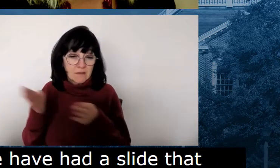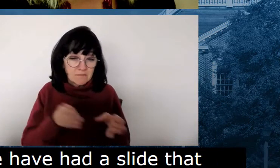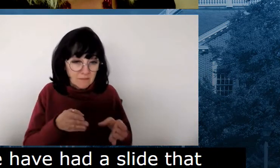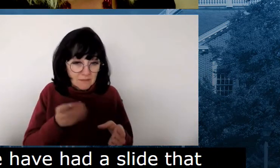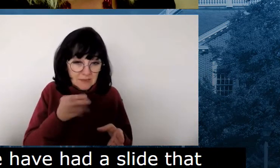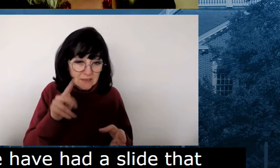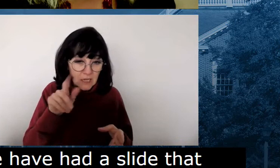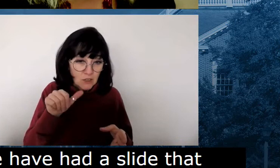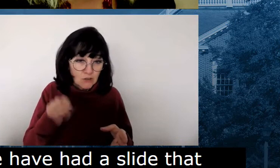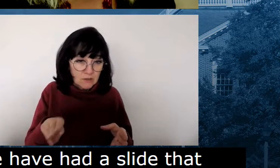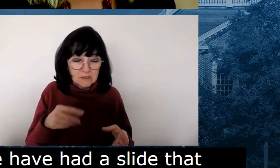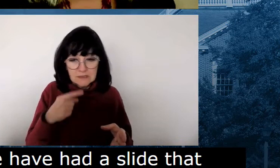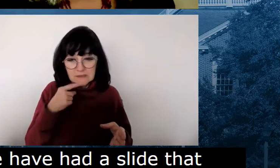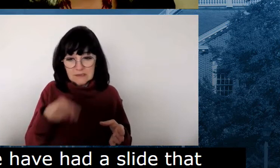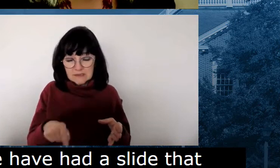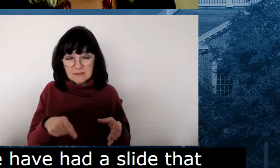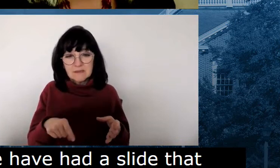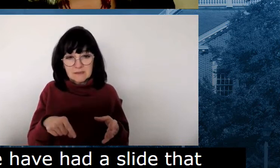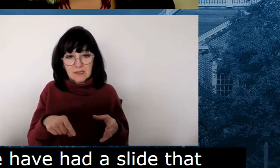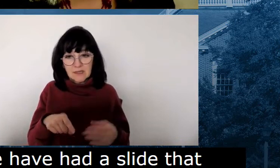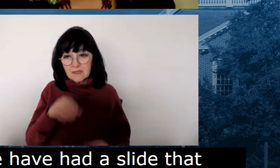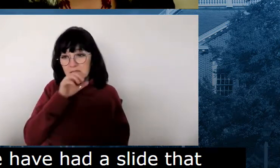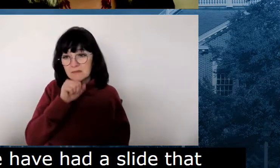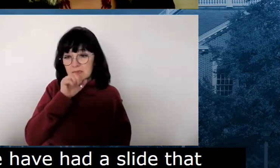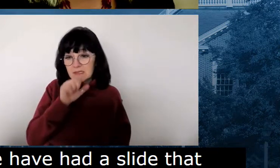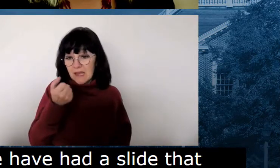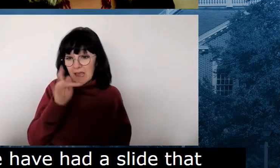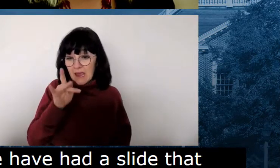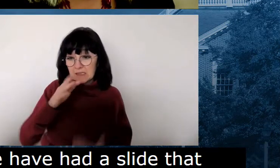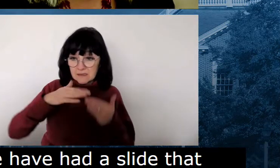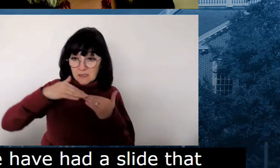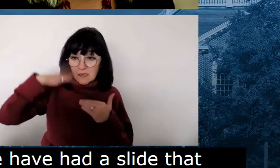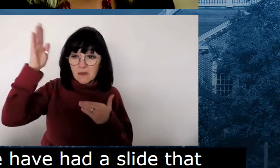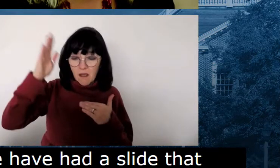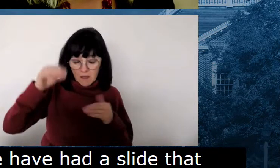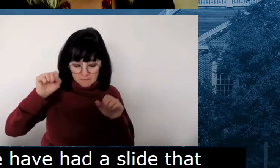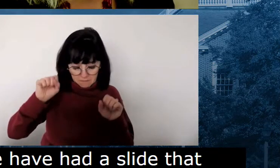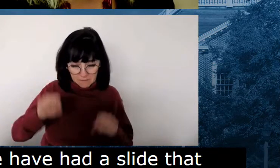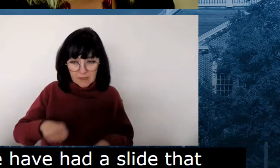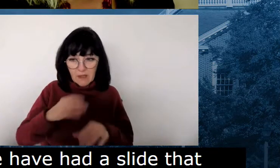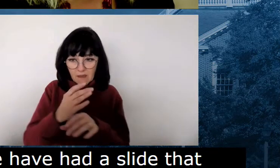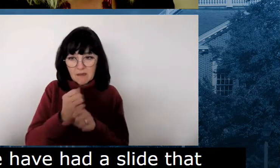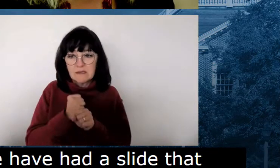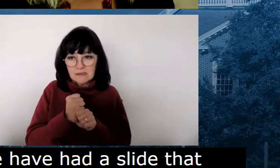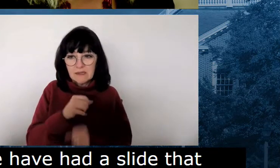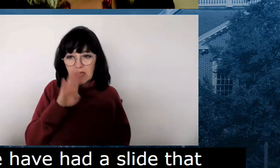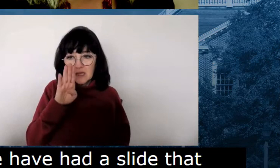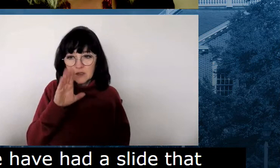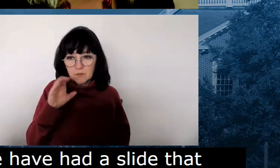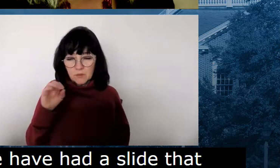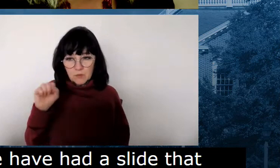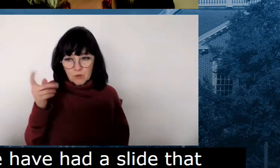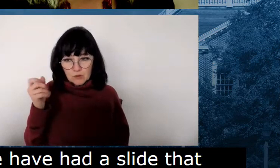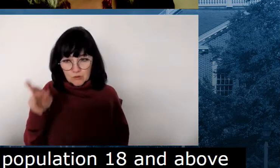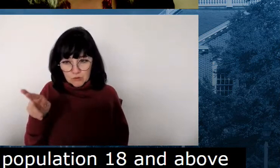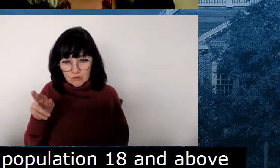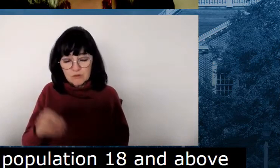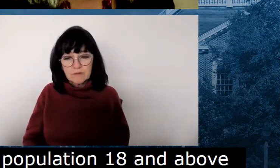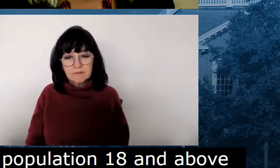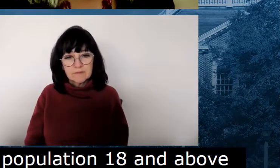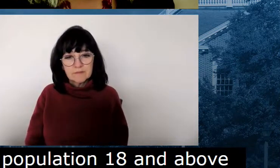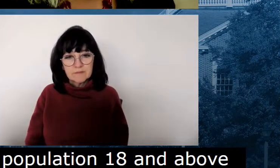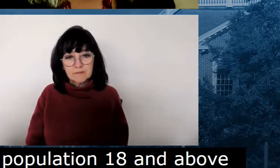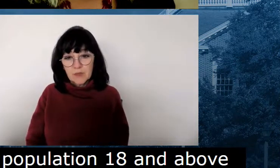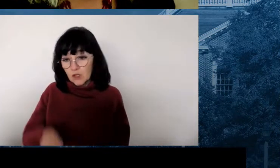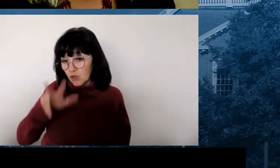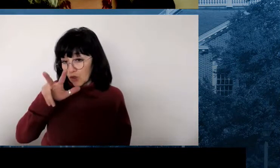population 18 and above is eligible. 34%